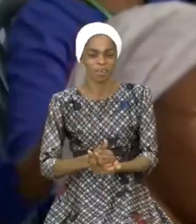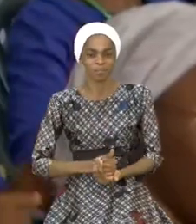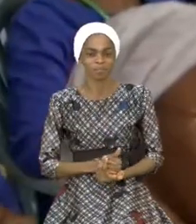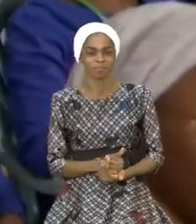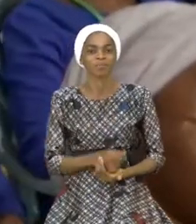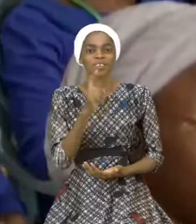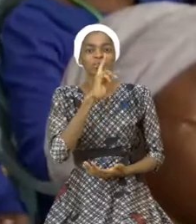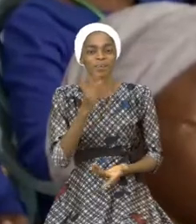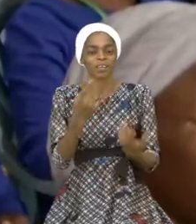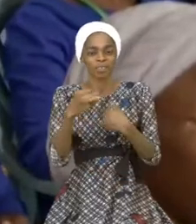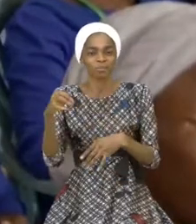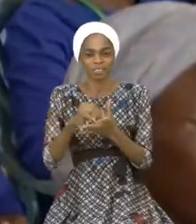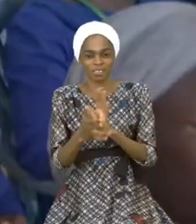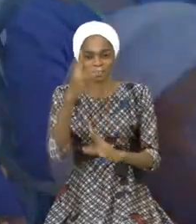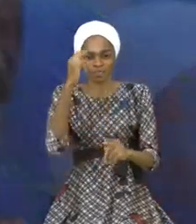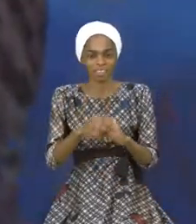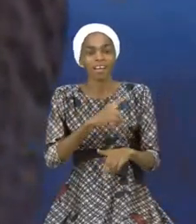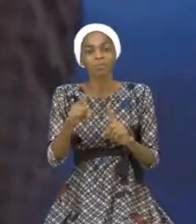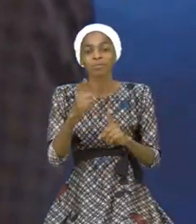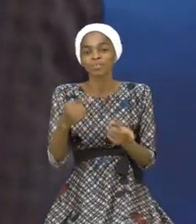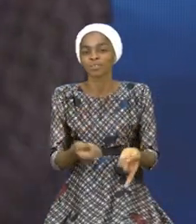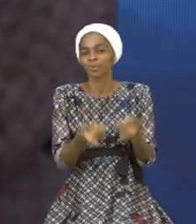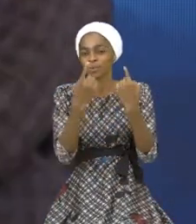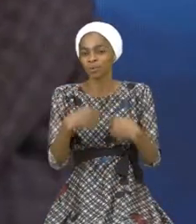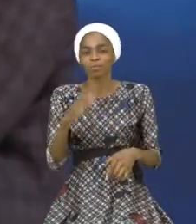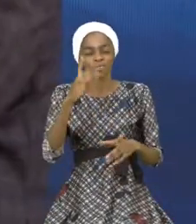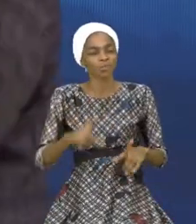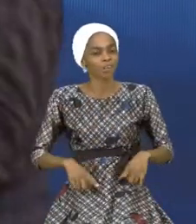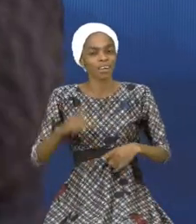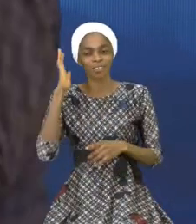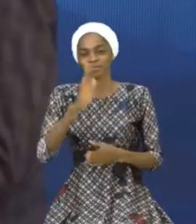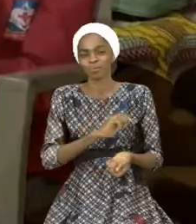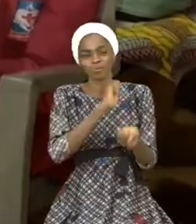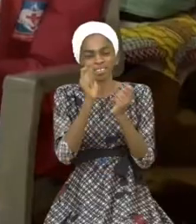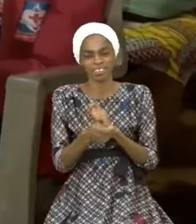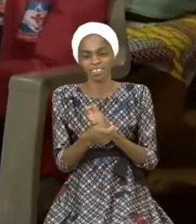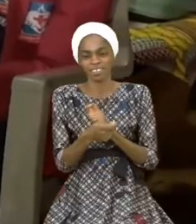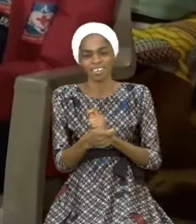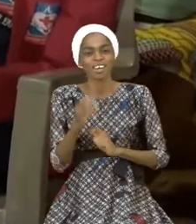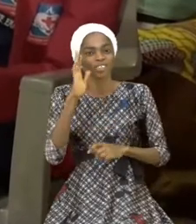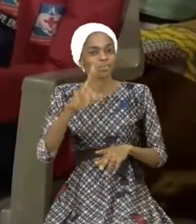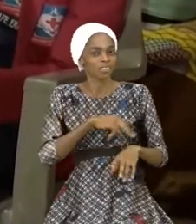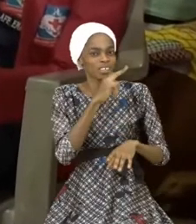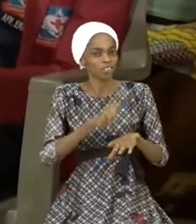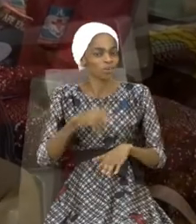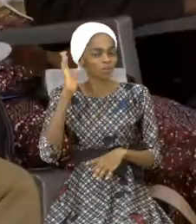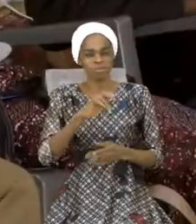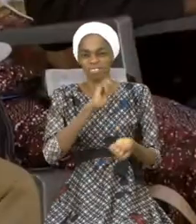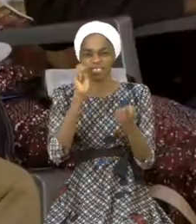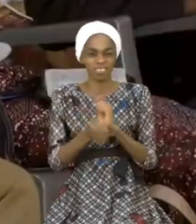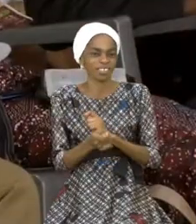You are coming. And when you come, your life will change. Your nature will